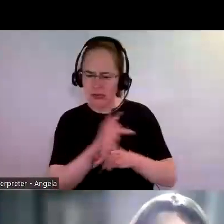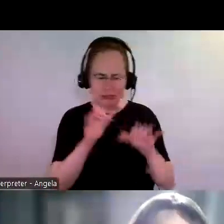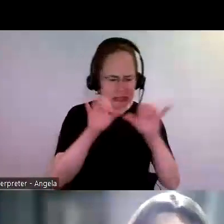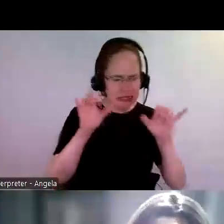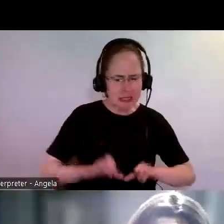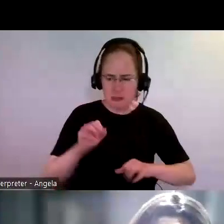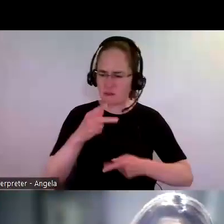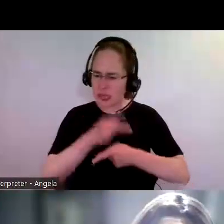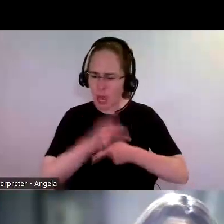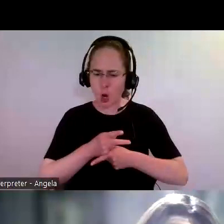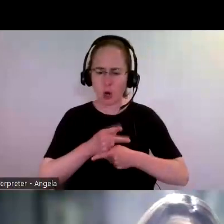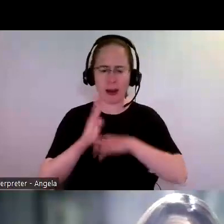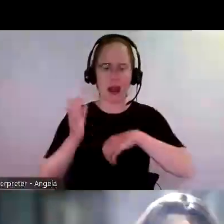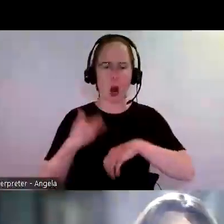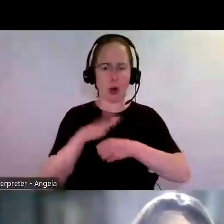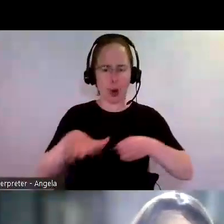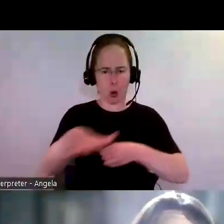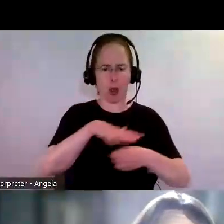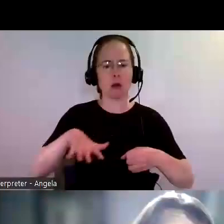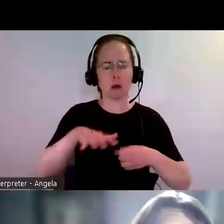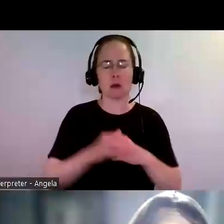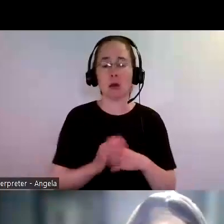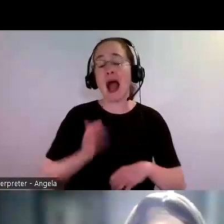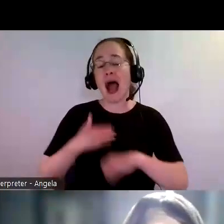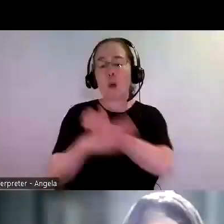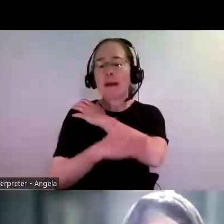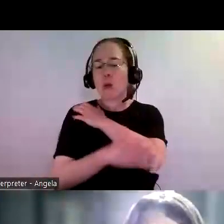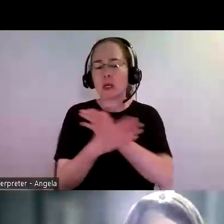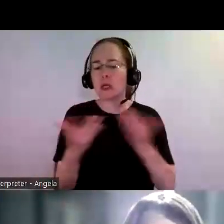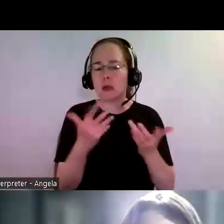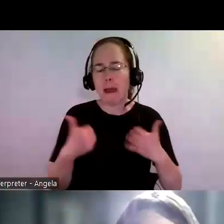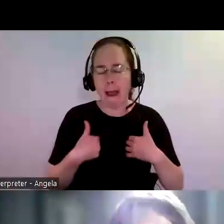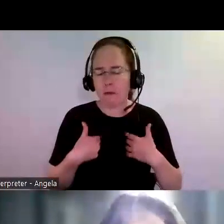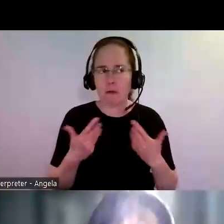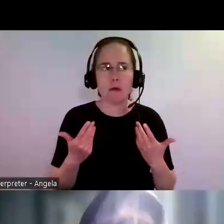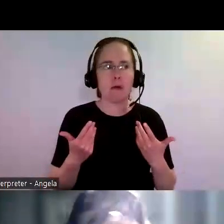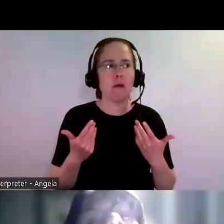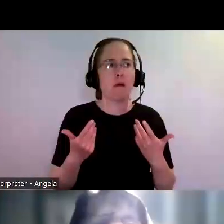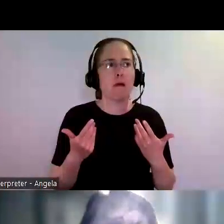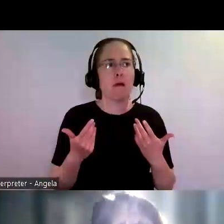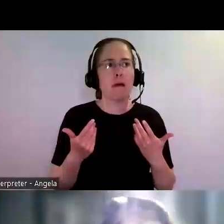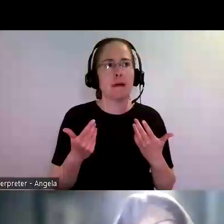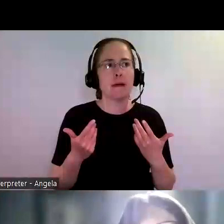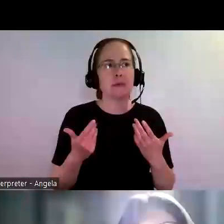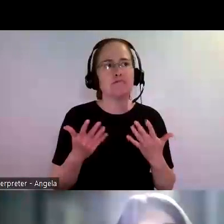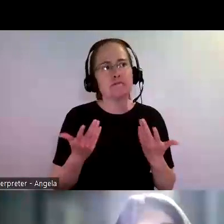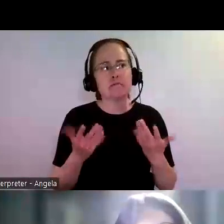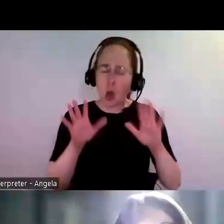of care in our county. One of the things in our county that we have a lot of